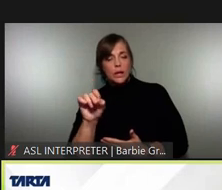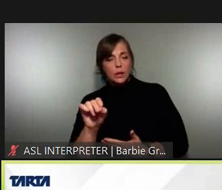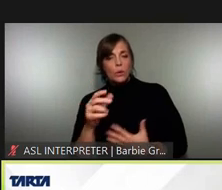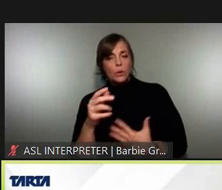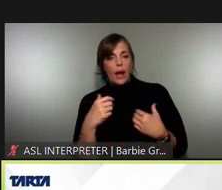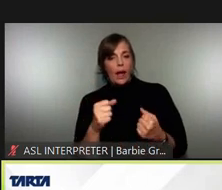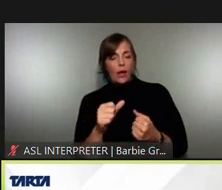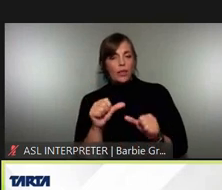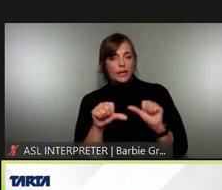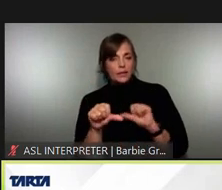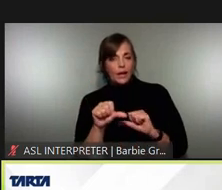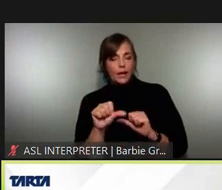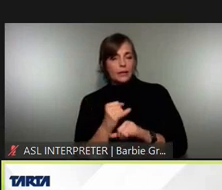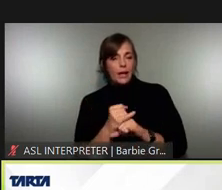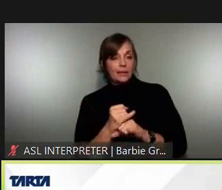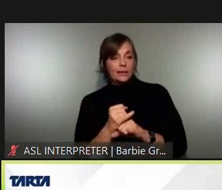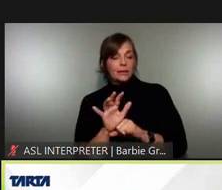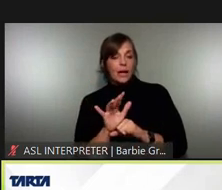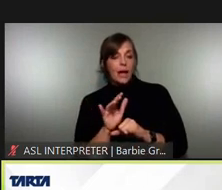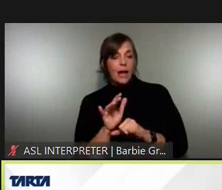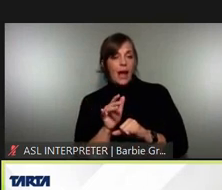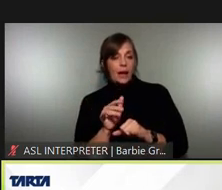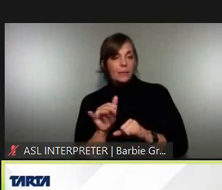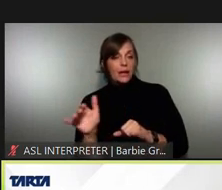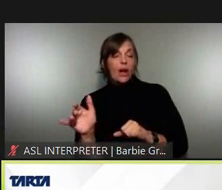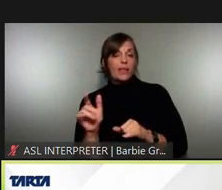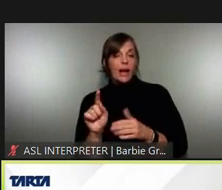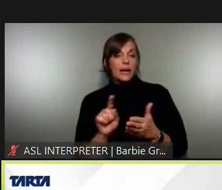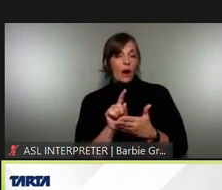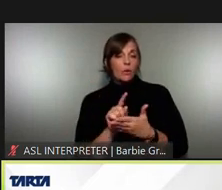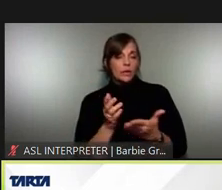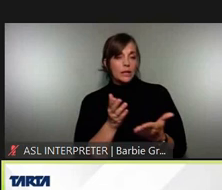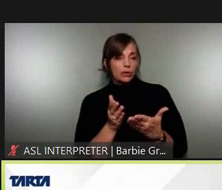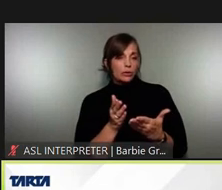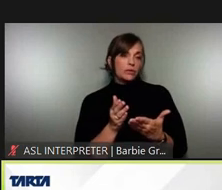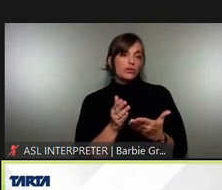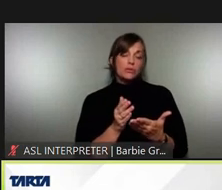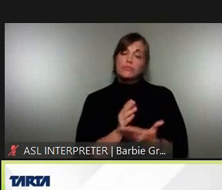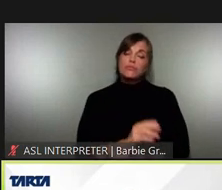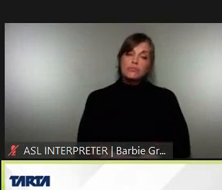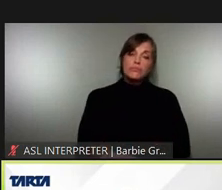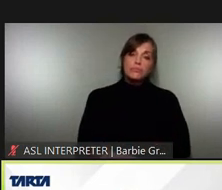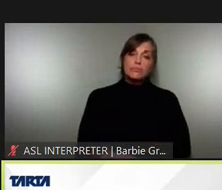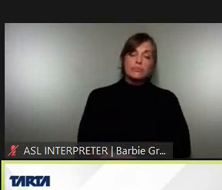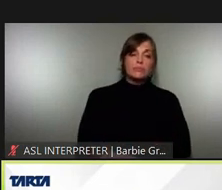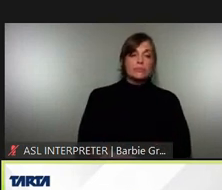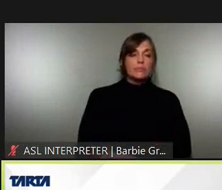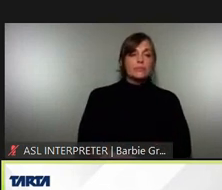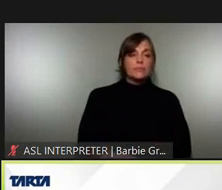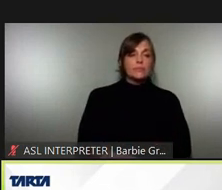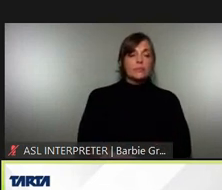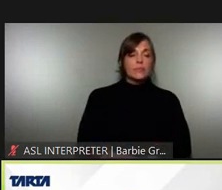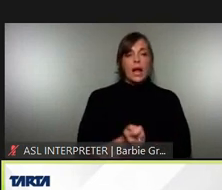campus. And beyond that, hourly service, pretty much, a little bit beyond the